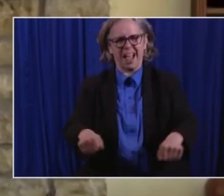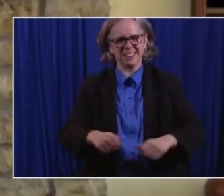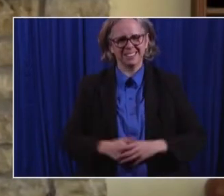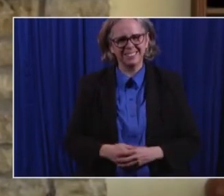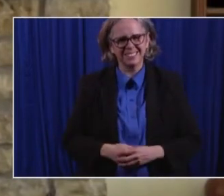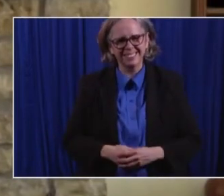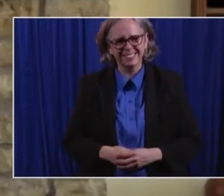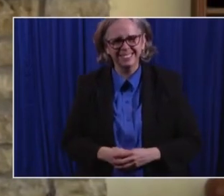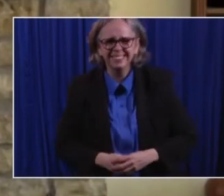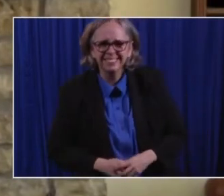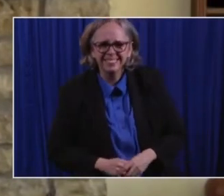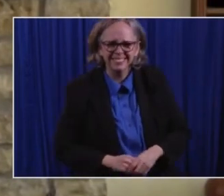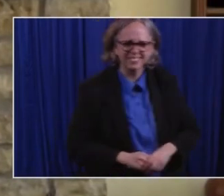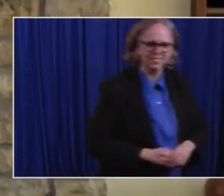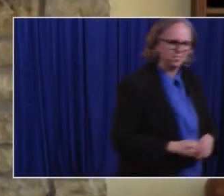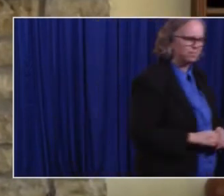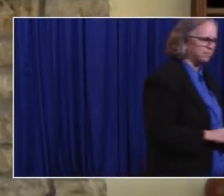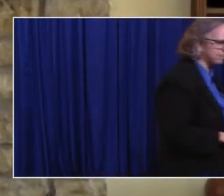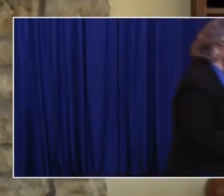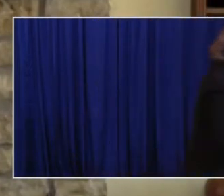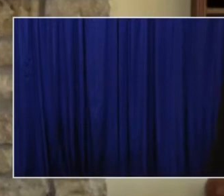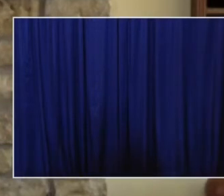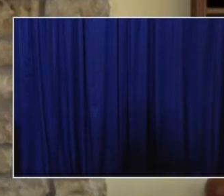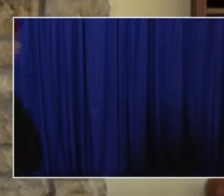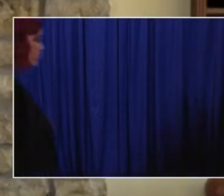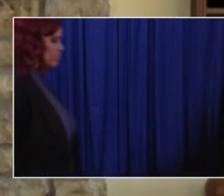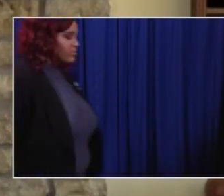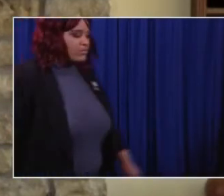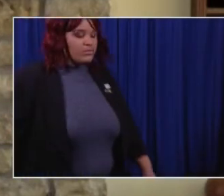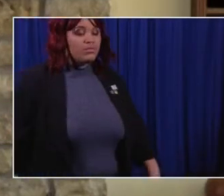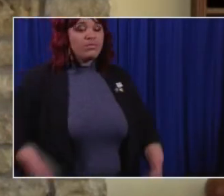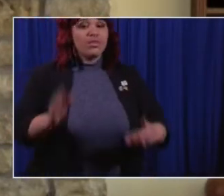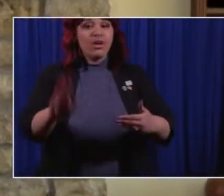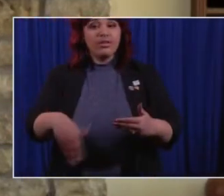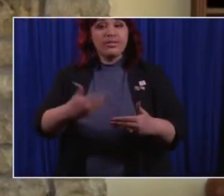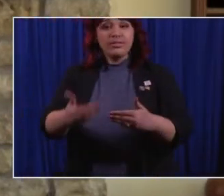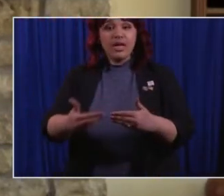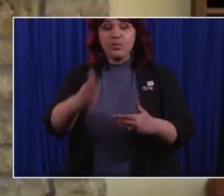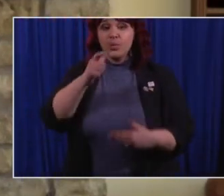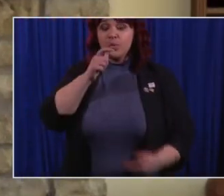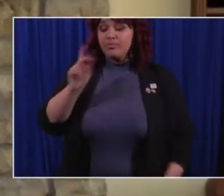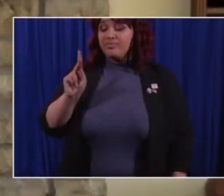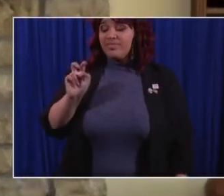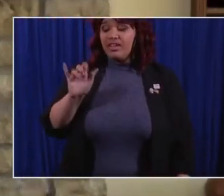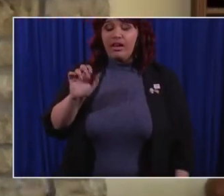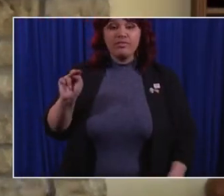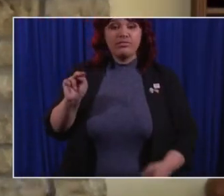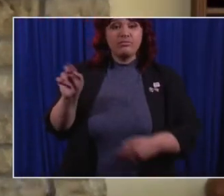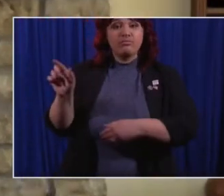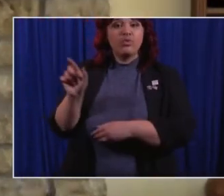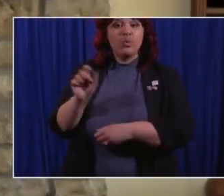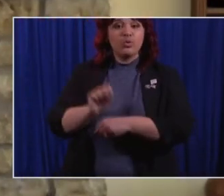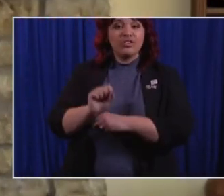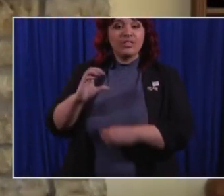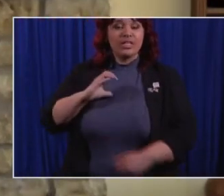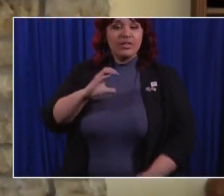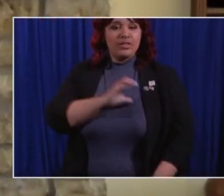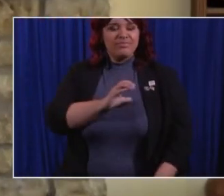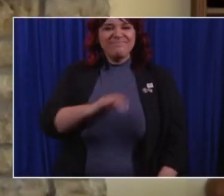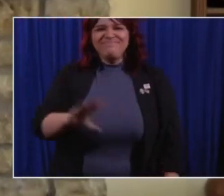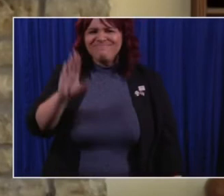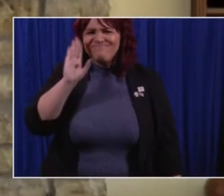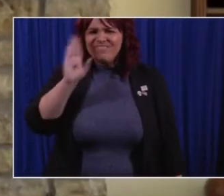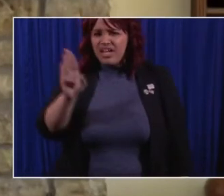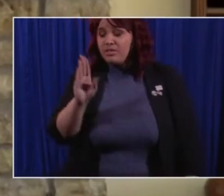Next question is from Kevin Berry at WEWS in Cleveland. Hey, Kevin. Hi, Governor. The Cleveland